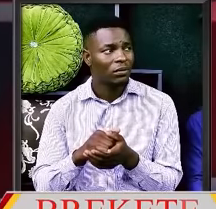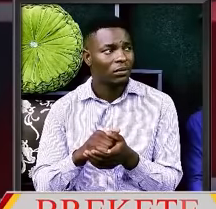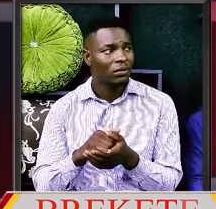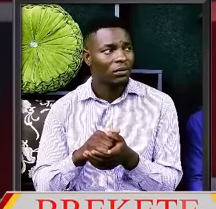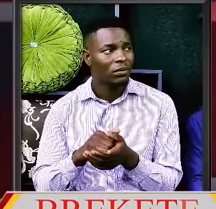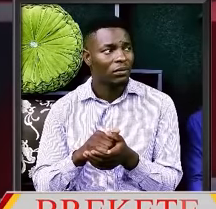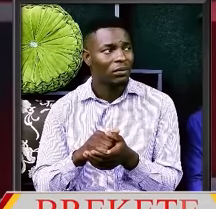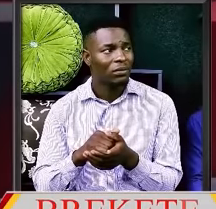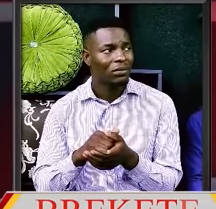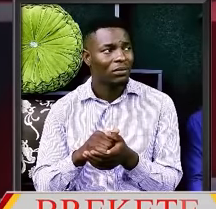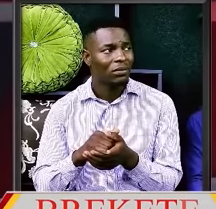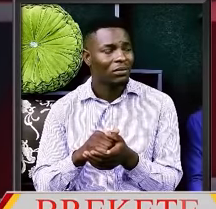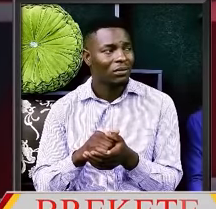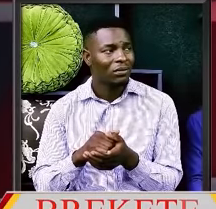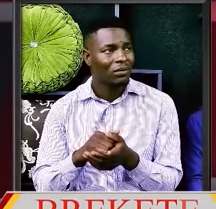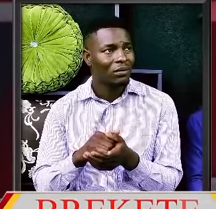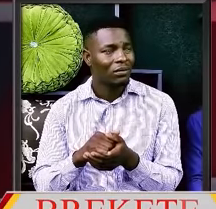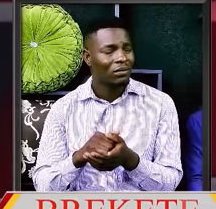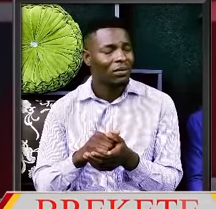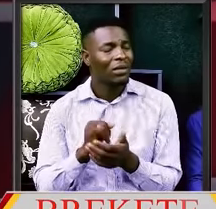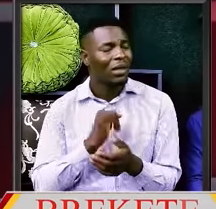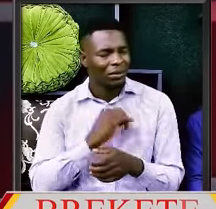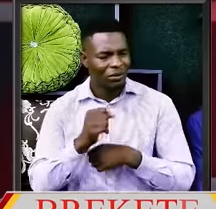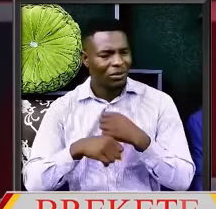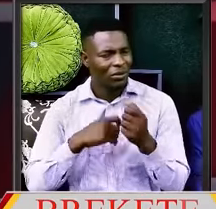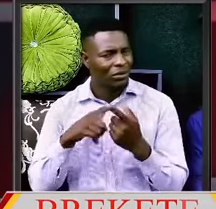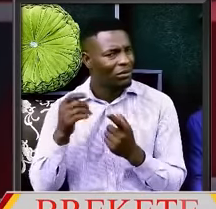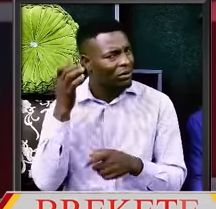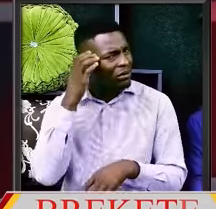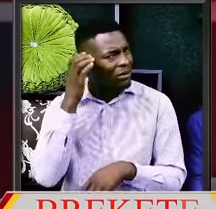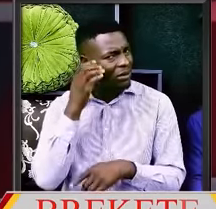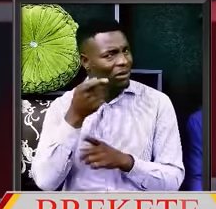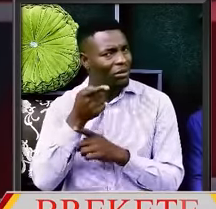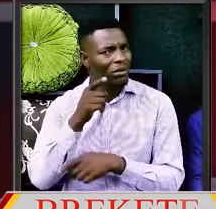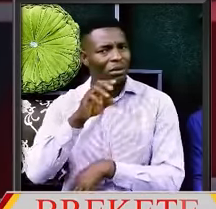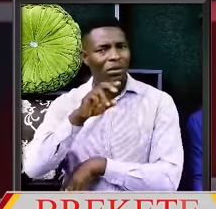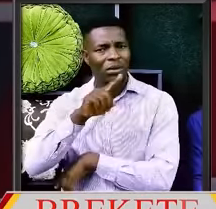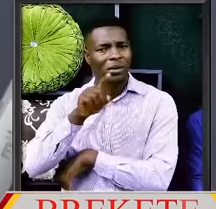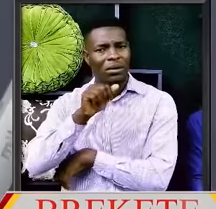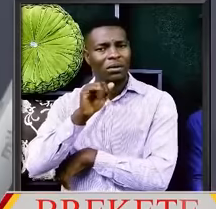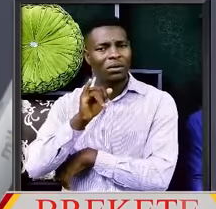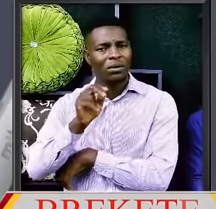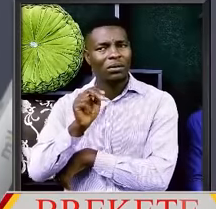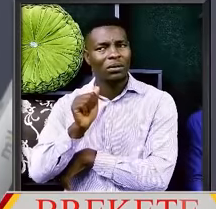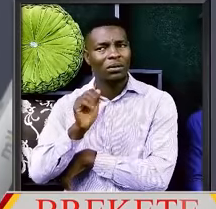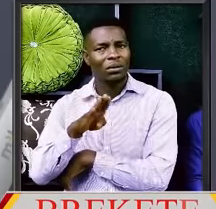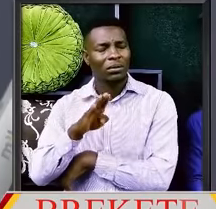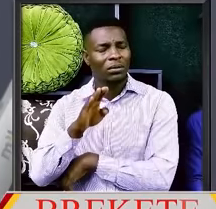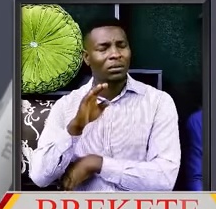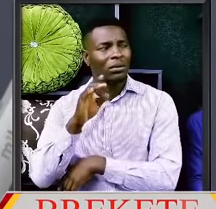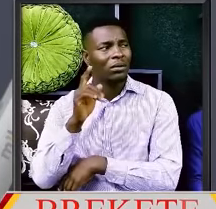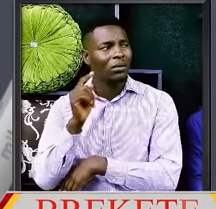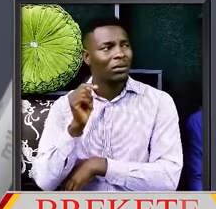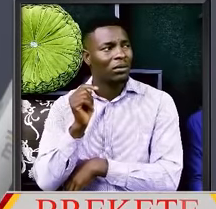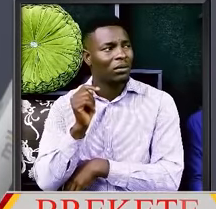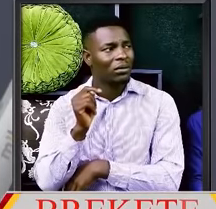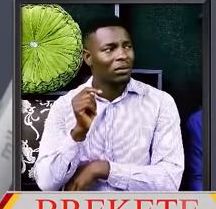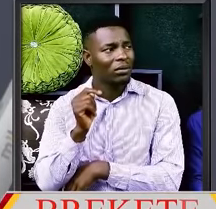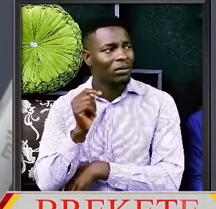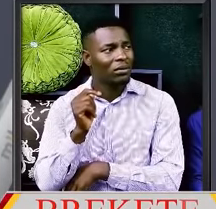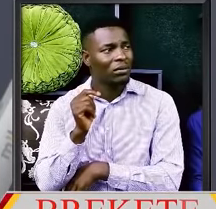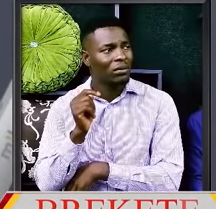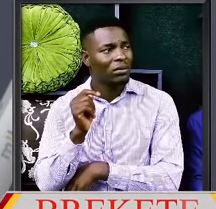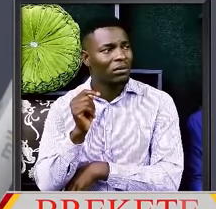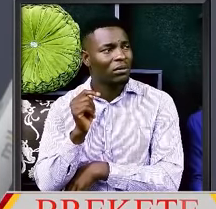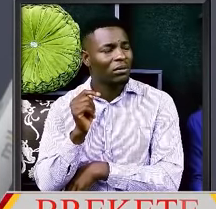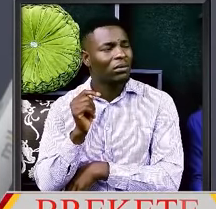But the thing is that believe me, I'm struggling to hear you, Zainab. Okay, I say the thing that inside house, inside his